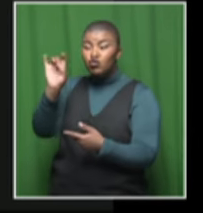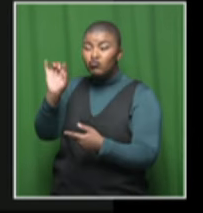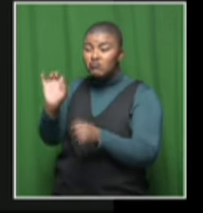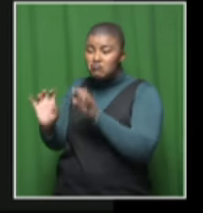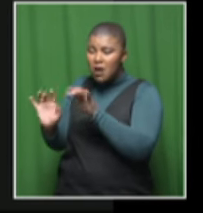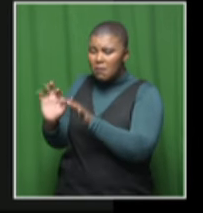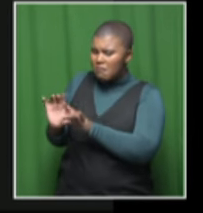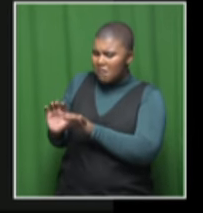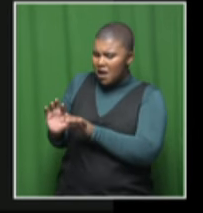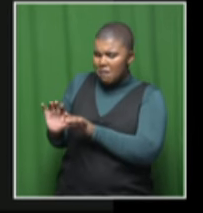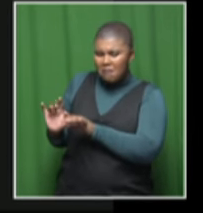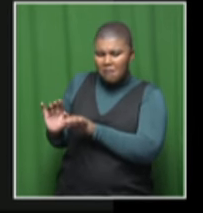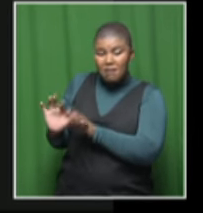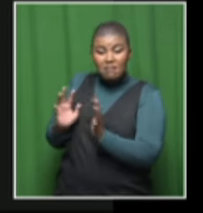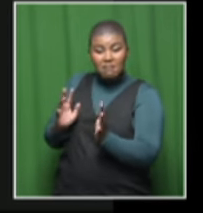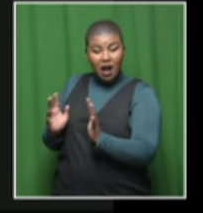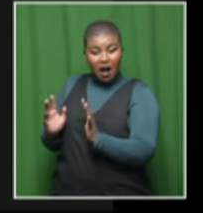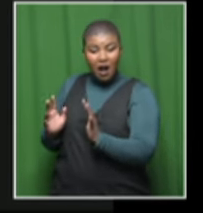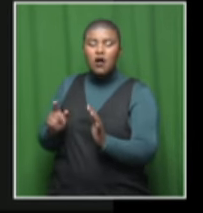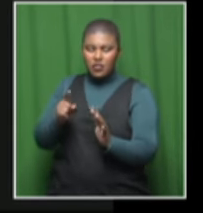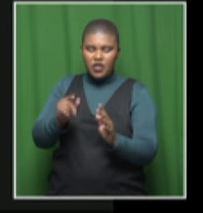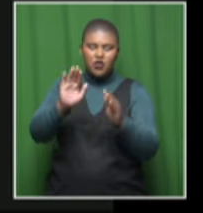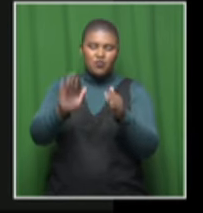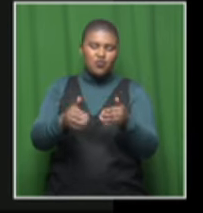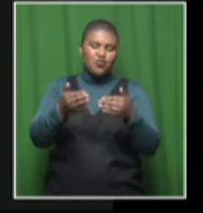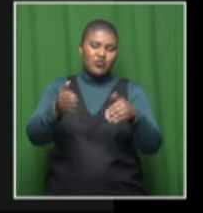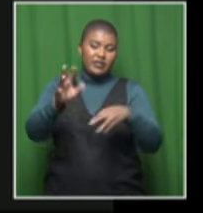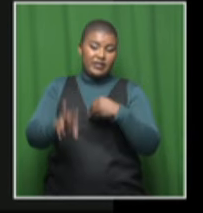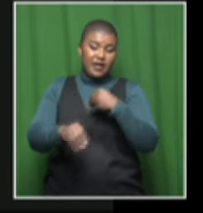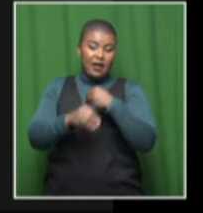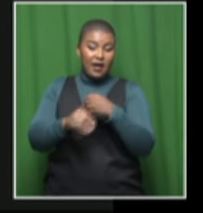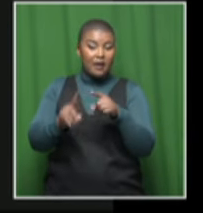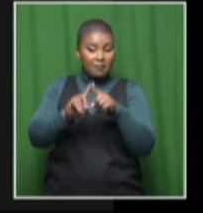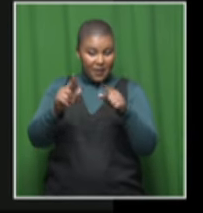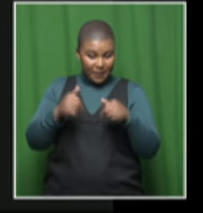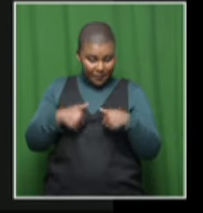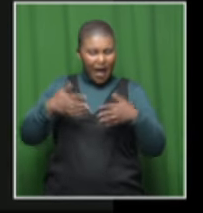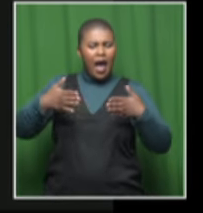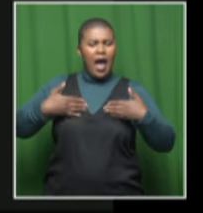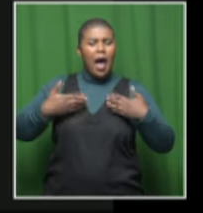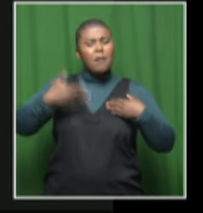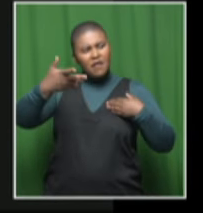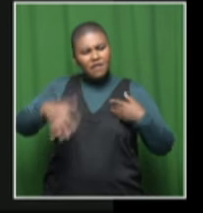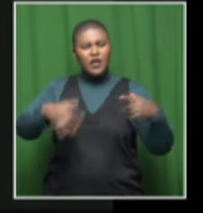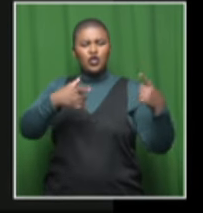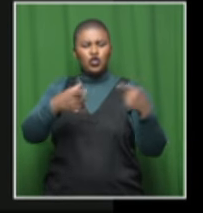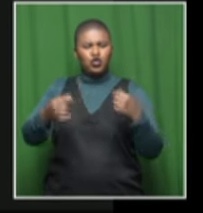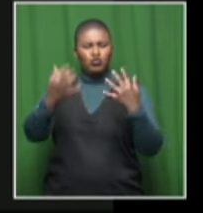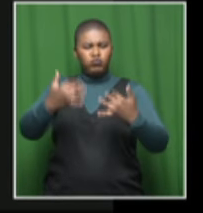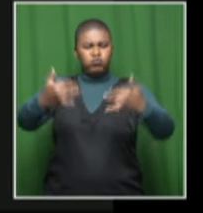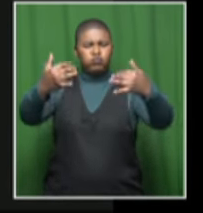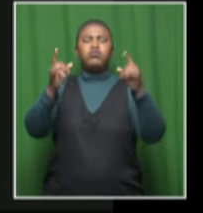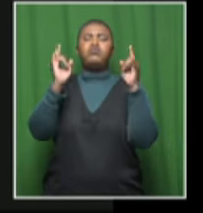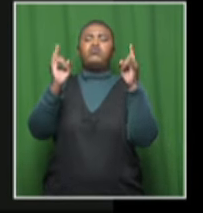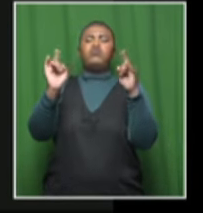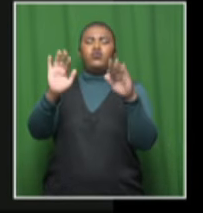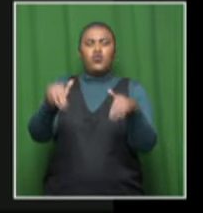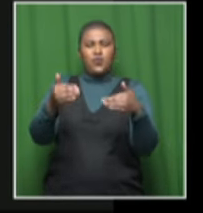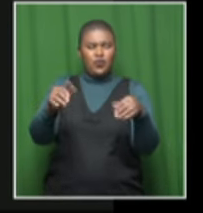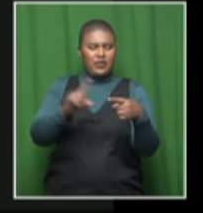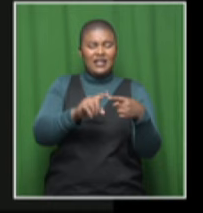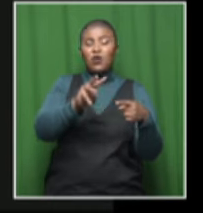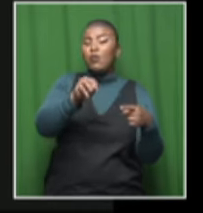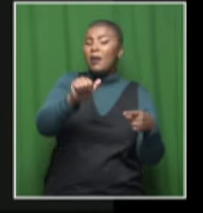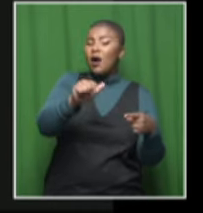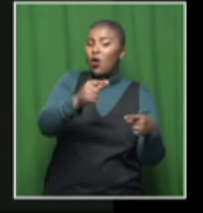to. And I'm glad today we've done an opera about Princess Magogo, we've done an opera about Nelson